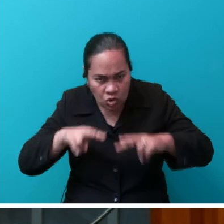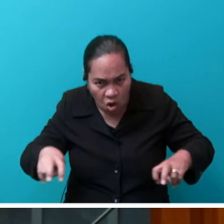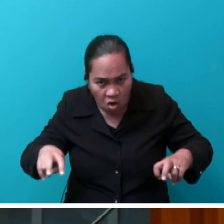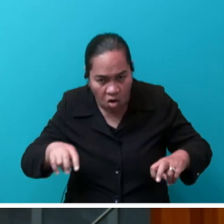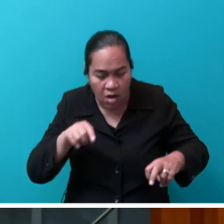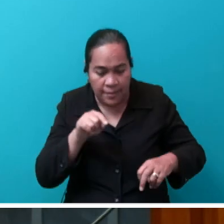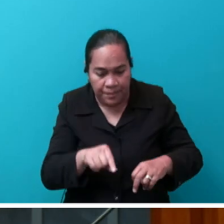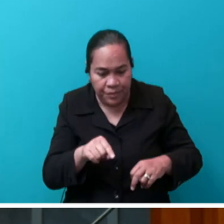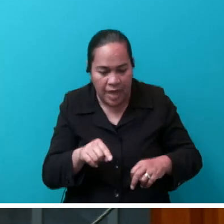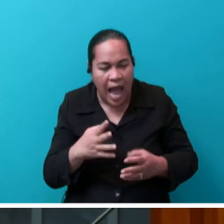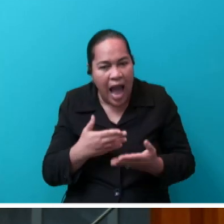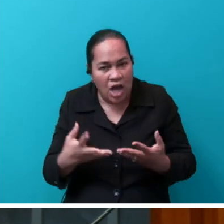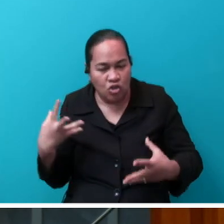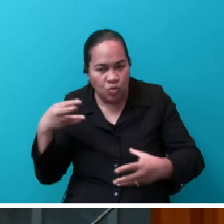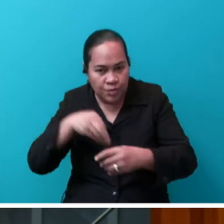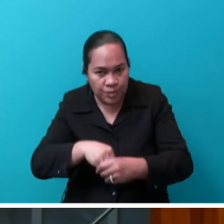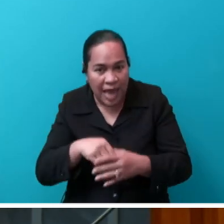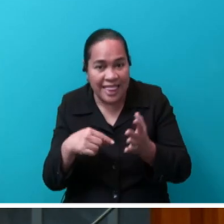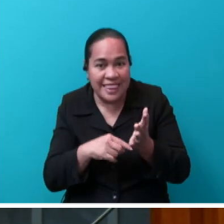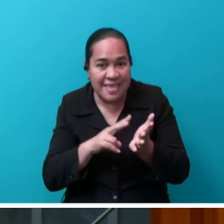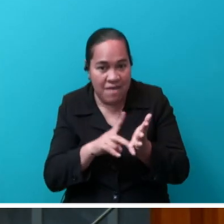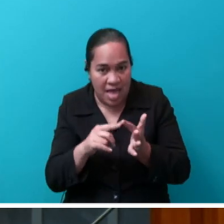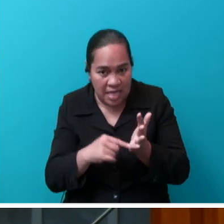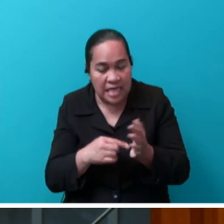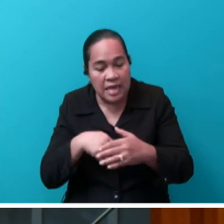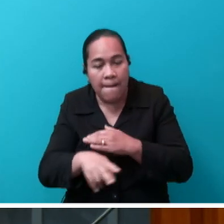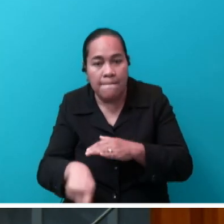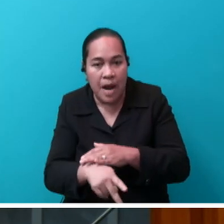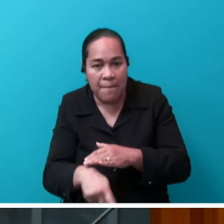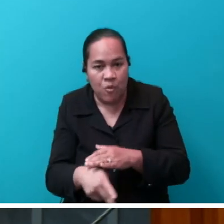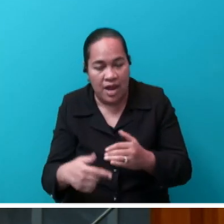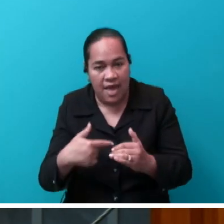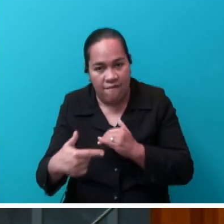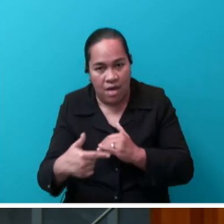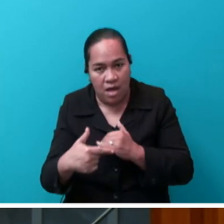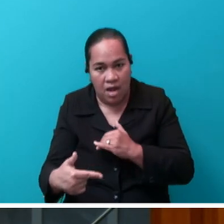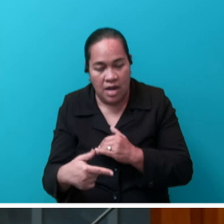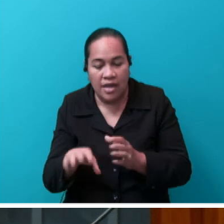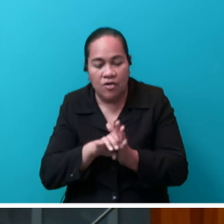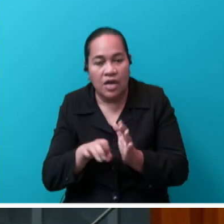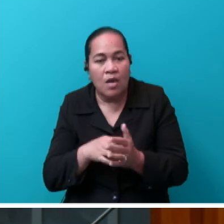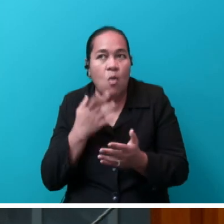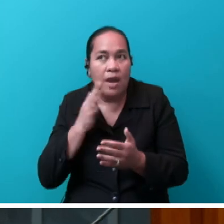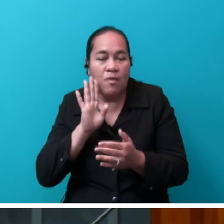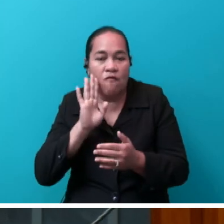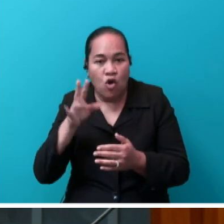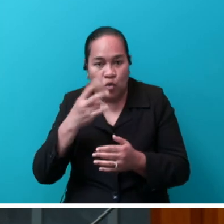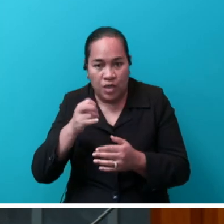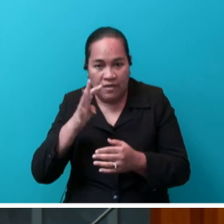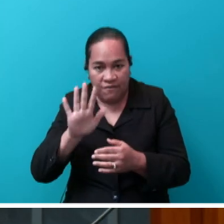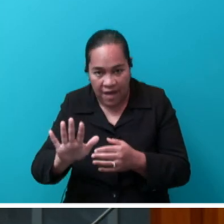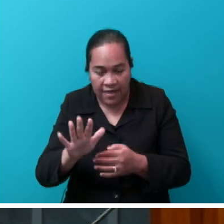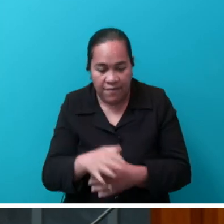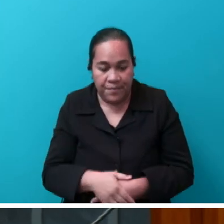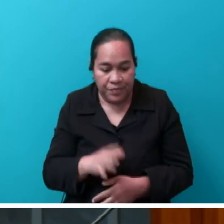of TVET programs into the early childhood education and primary curricula in 2025. Integrating